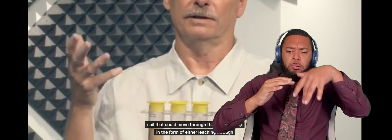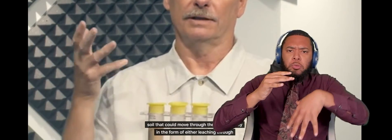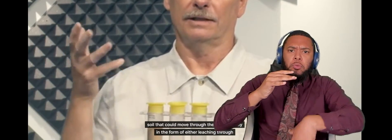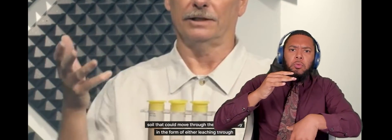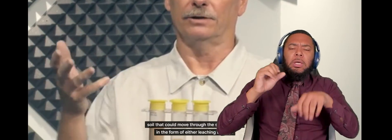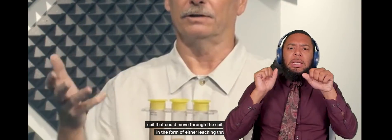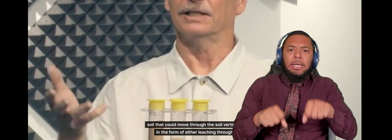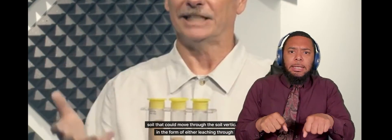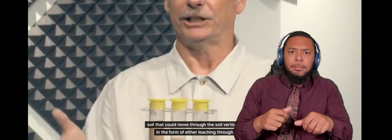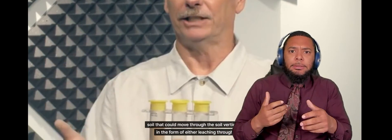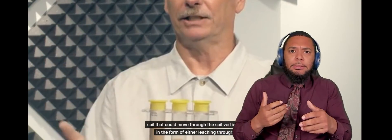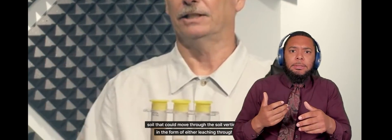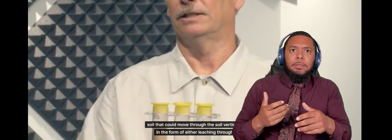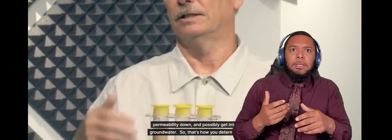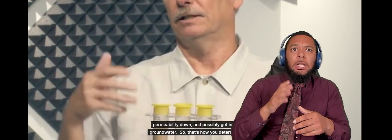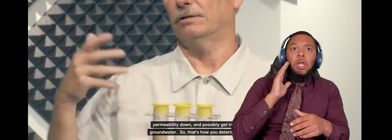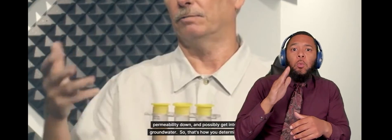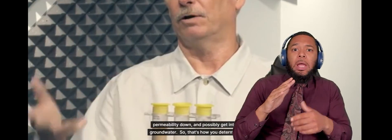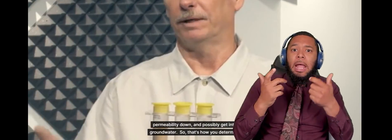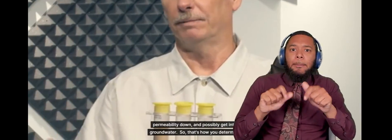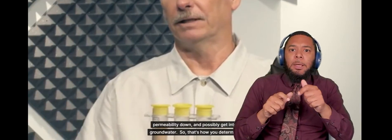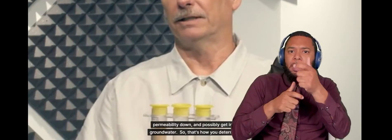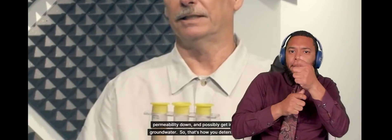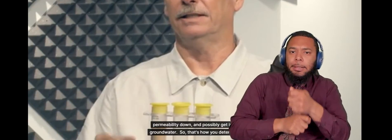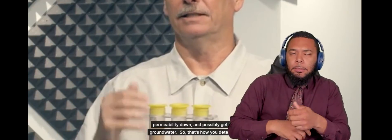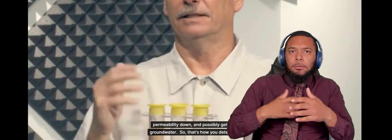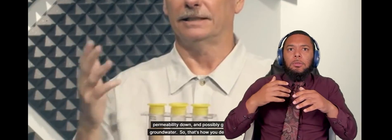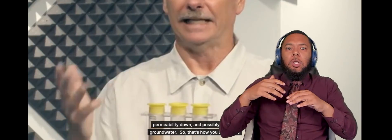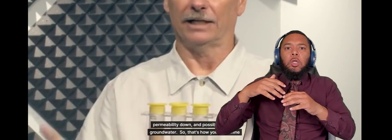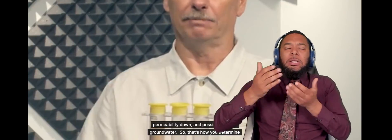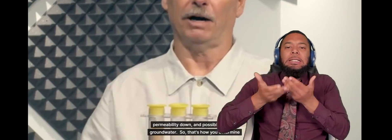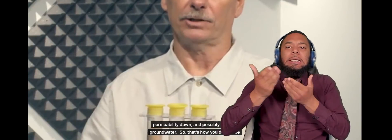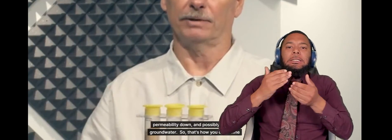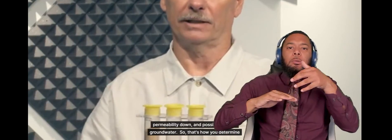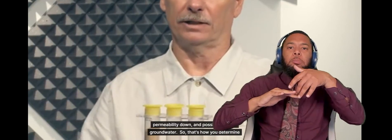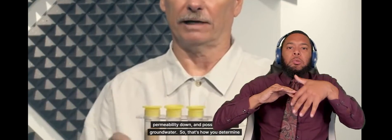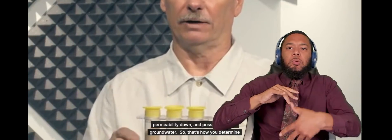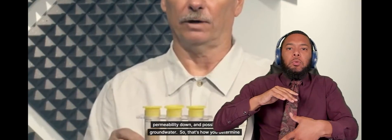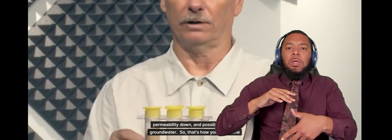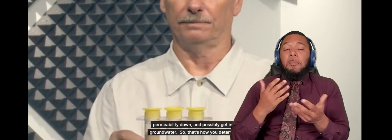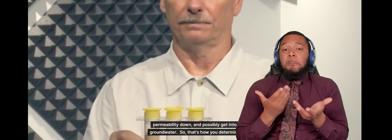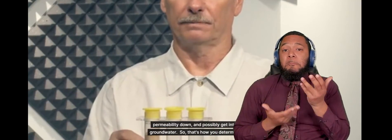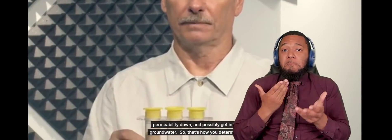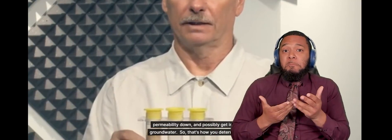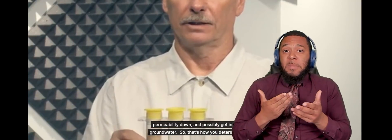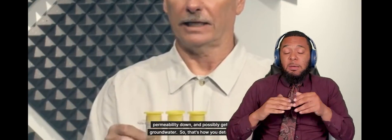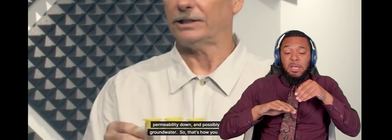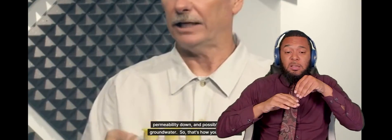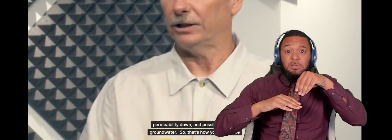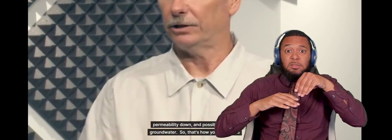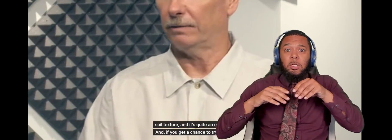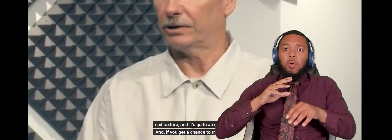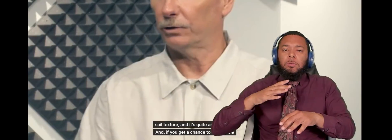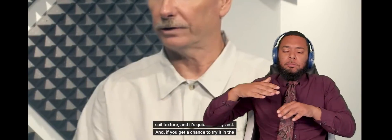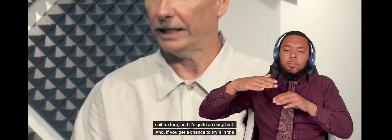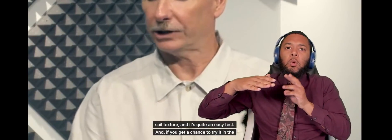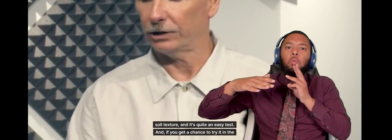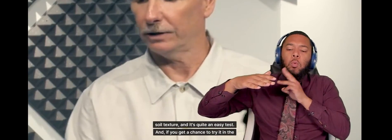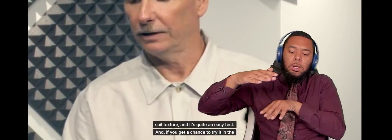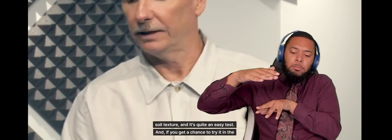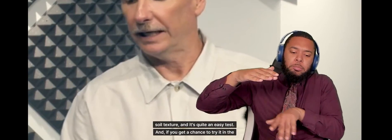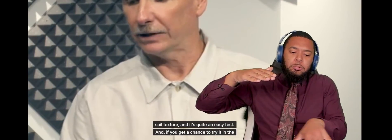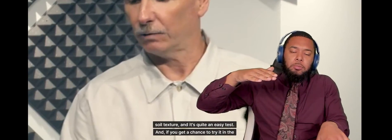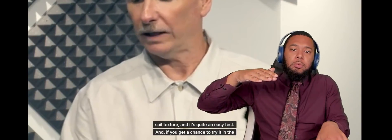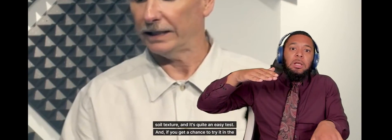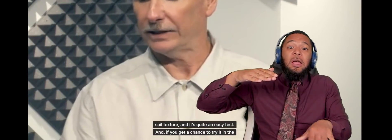of either leaching through permeability down and possibly into groundwater. So that's how you determine soil